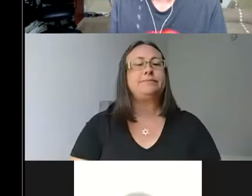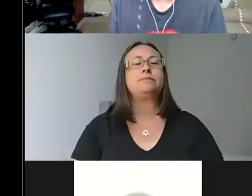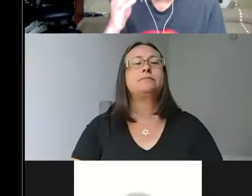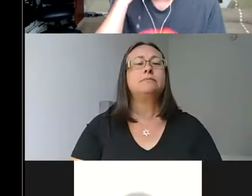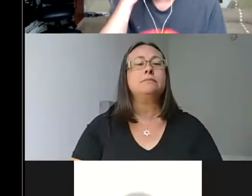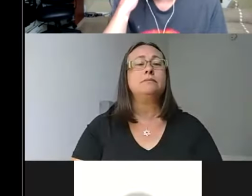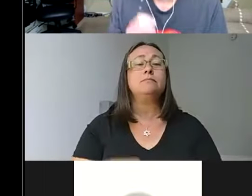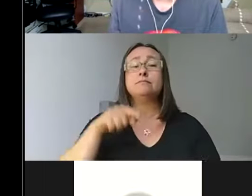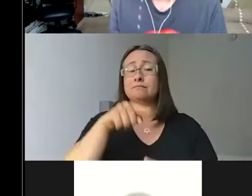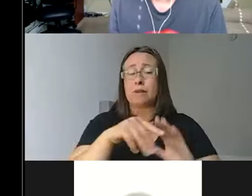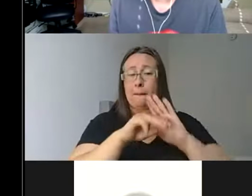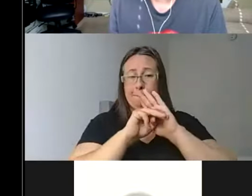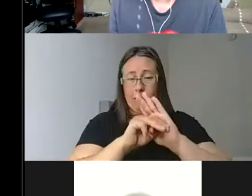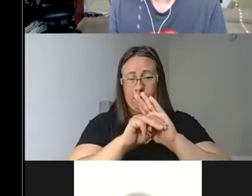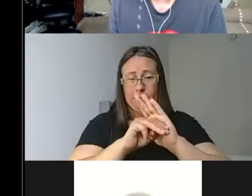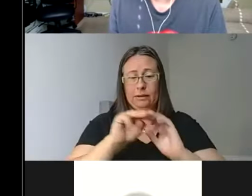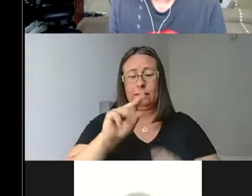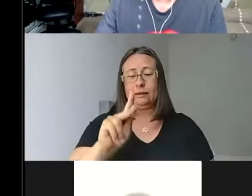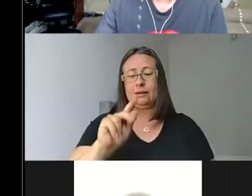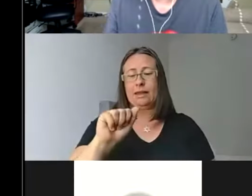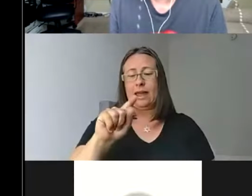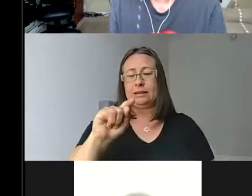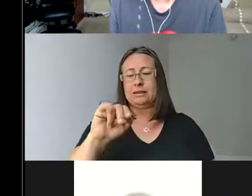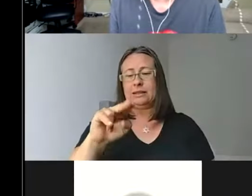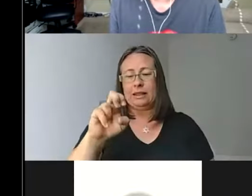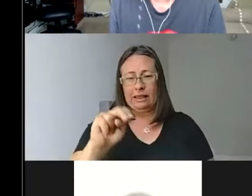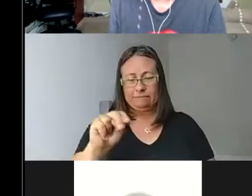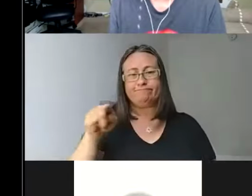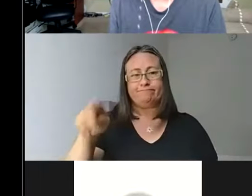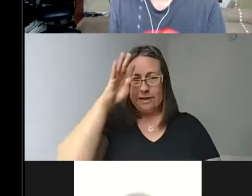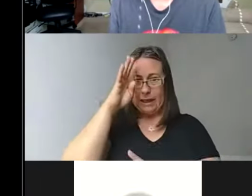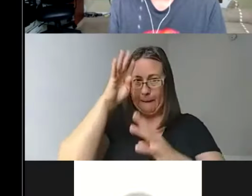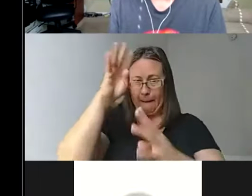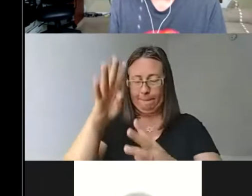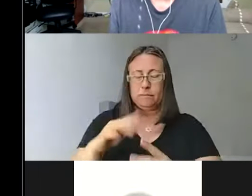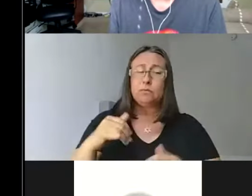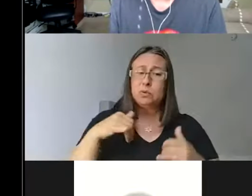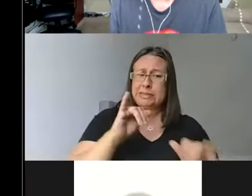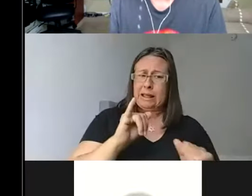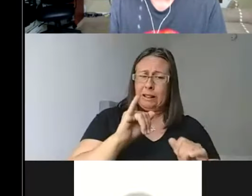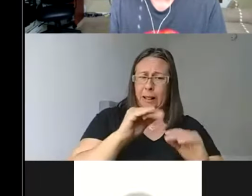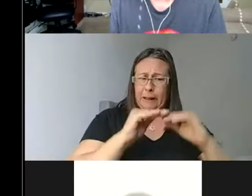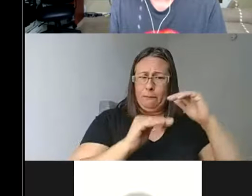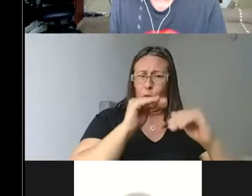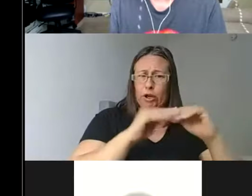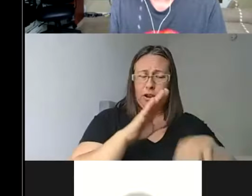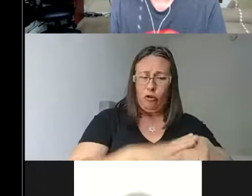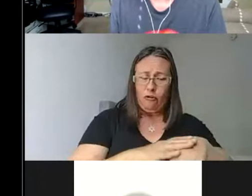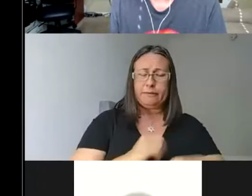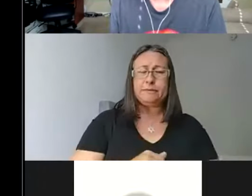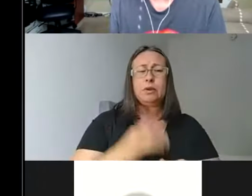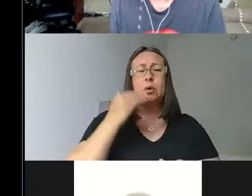And so this is the model that Caitlin came up with, which we're still working on. We know that early in development,